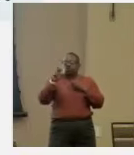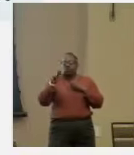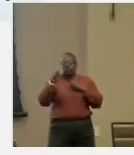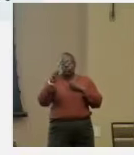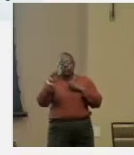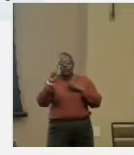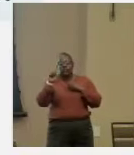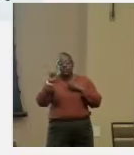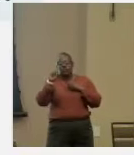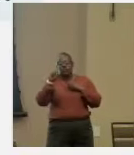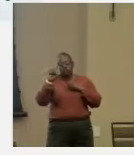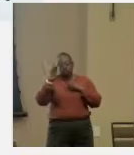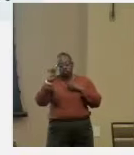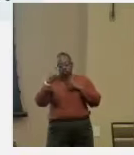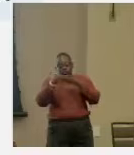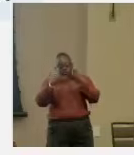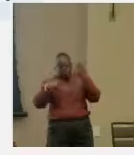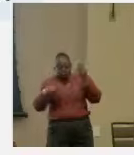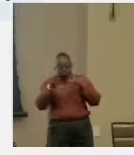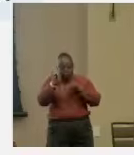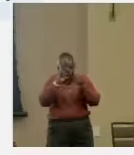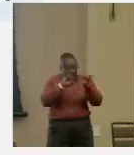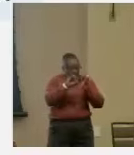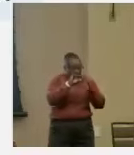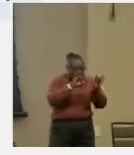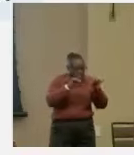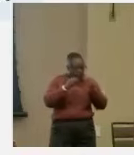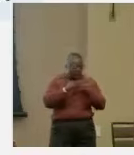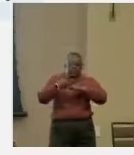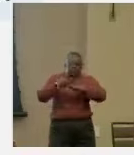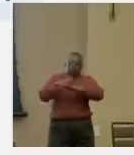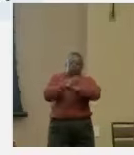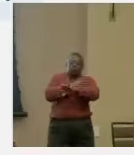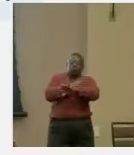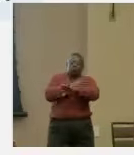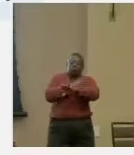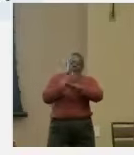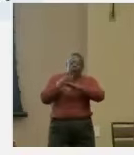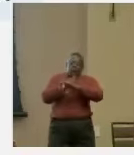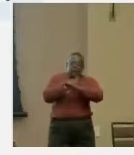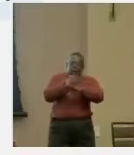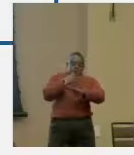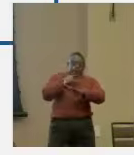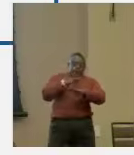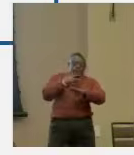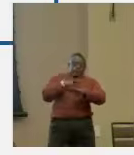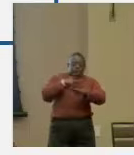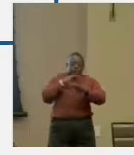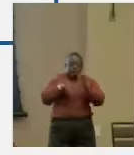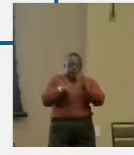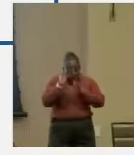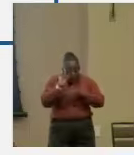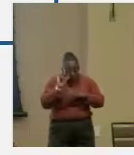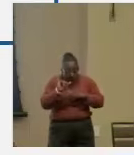scleroderma myositis, and others, you find that this improves the sensitivity and